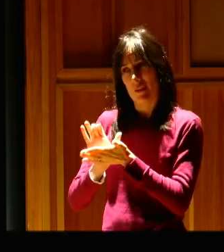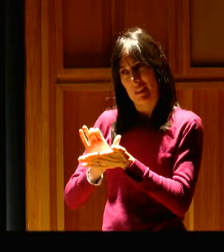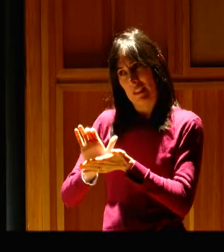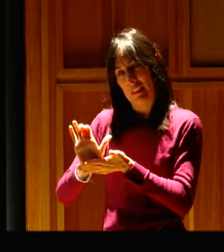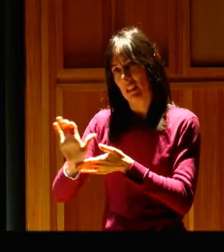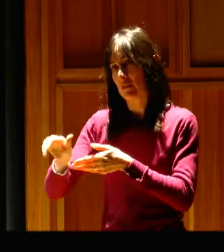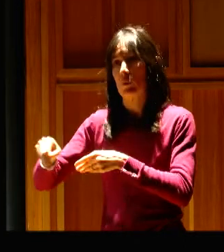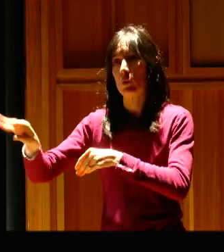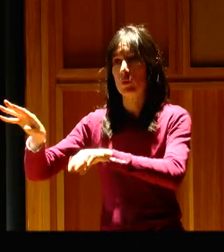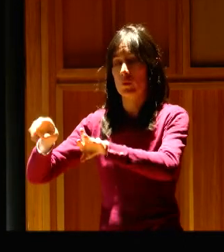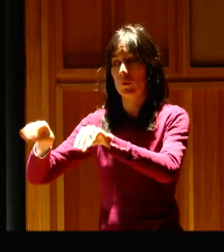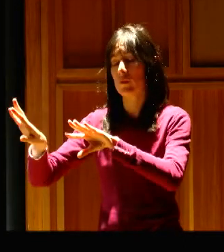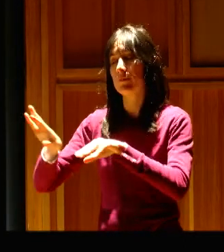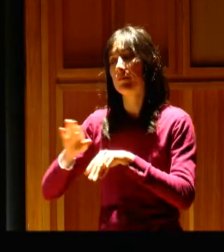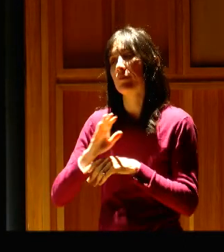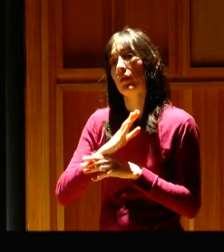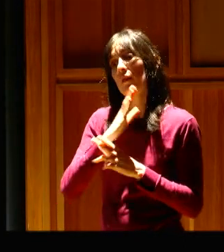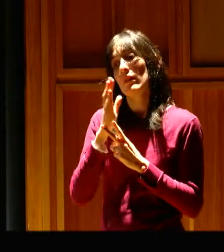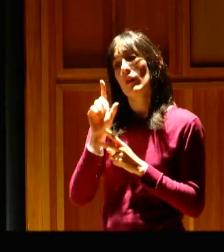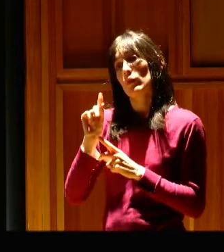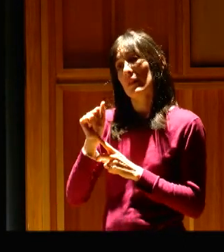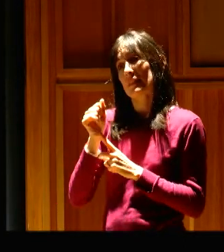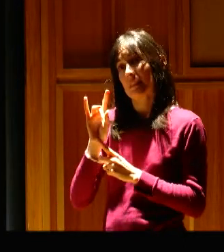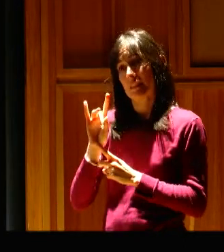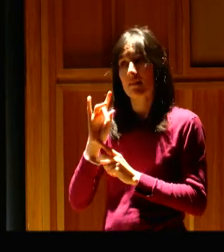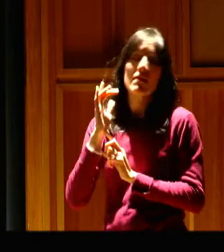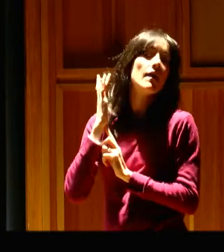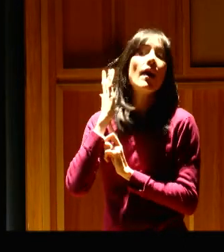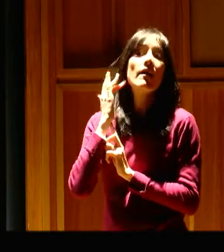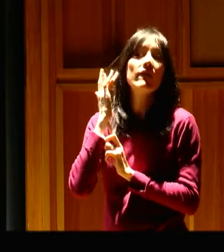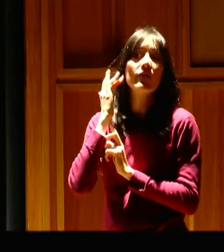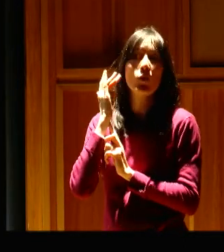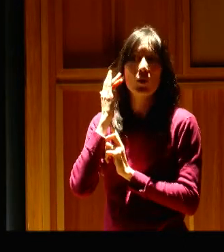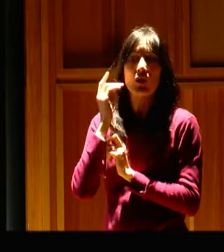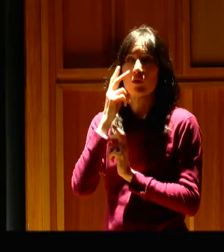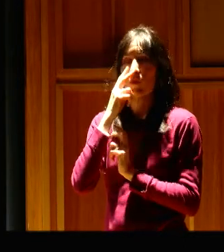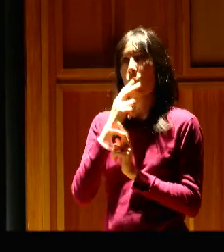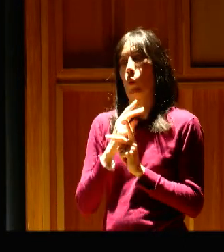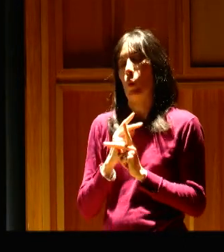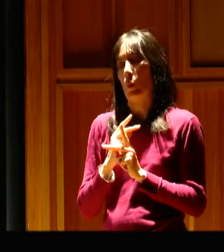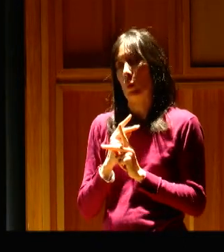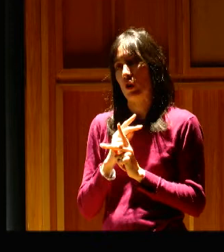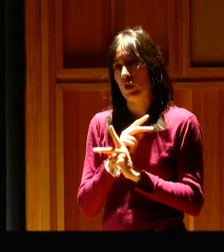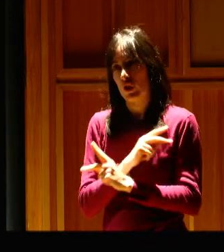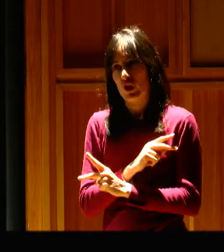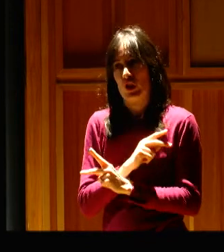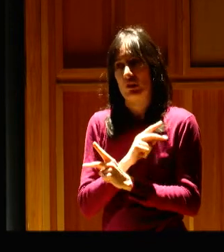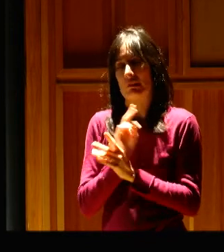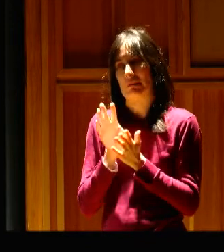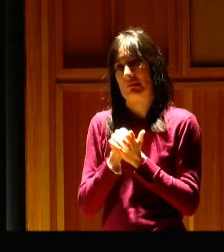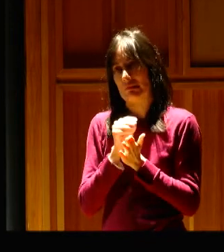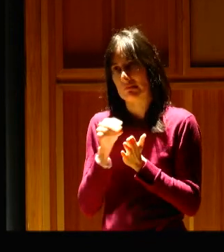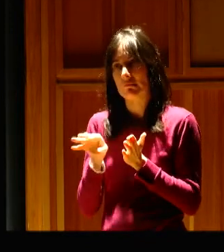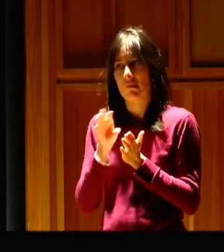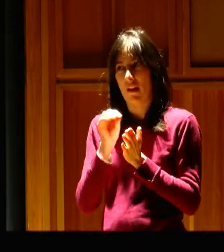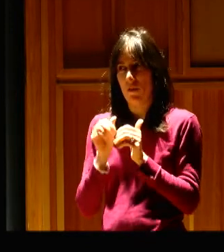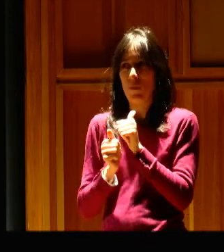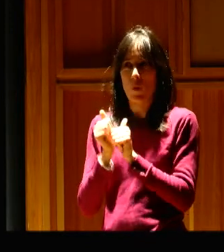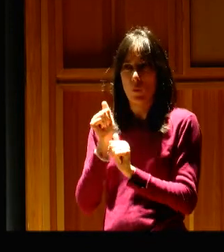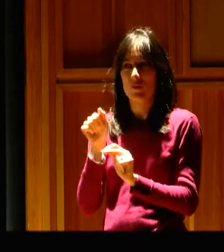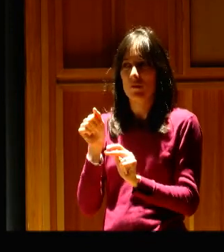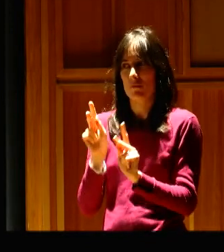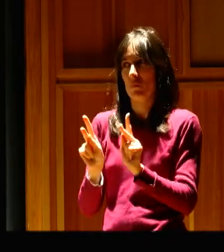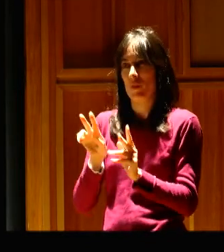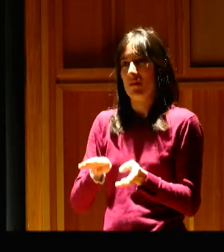In 2018, California saw its costliest, its deadliest, and its most